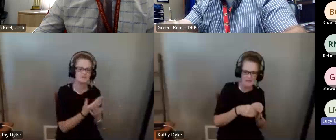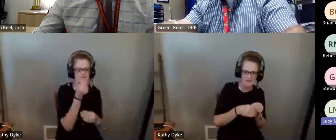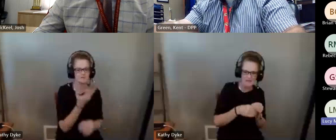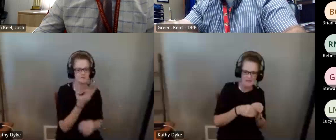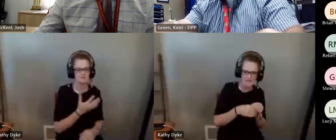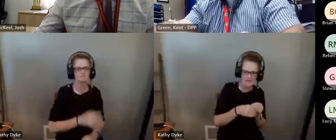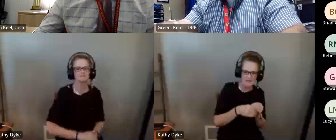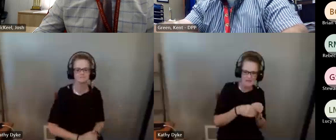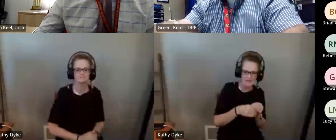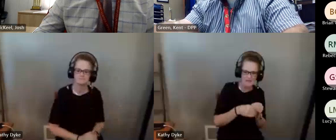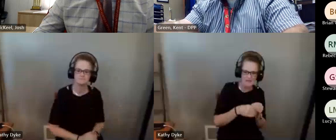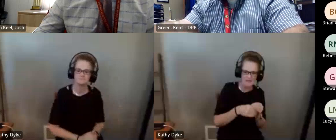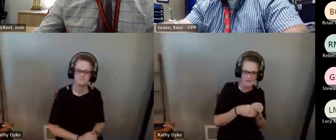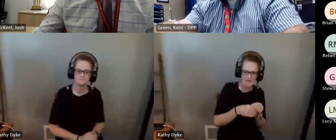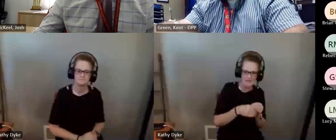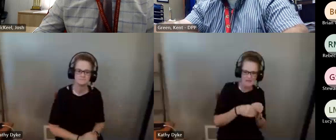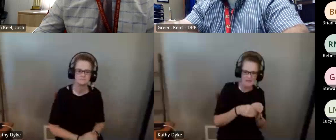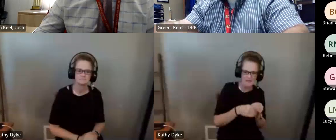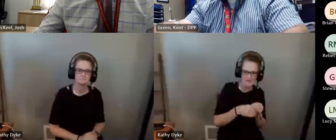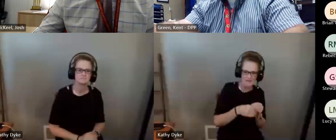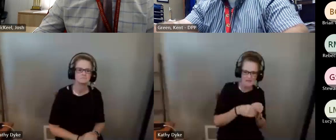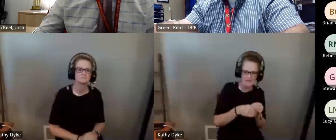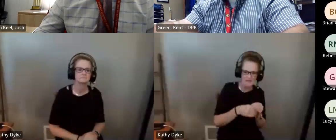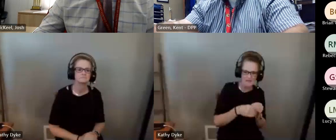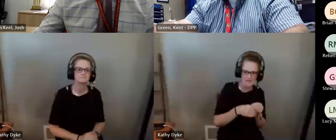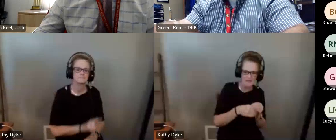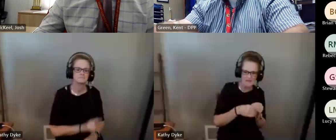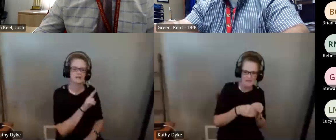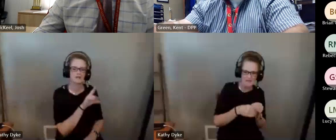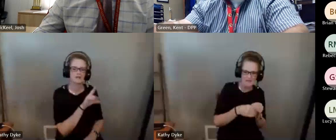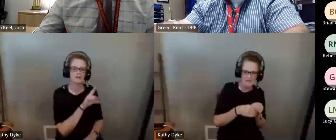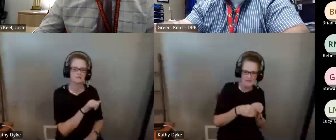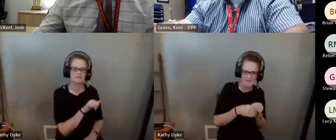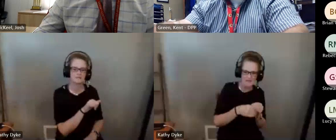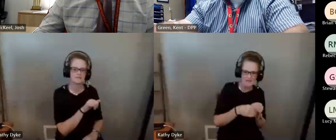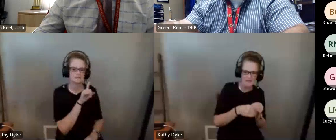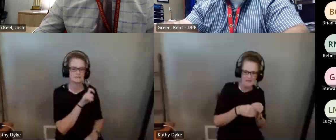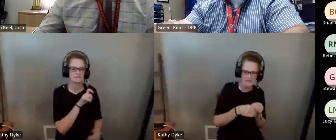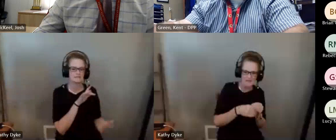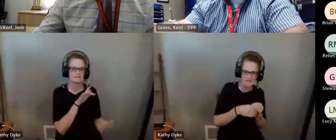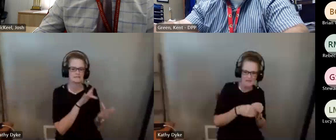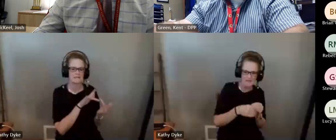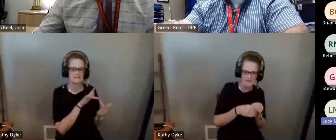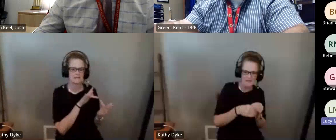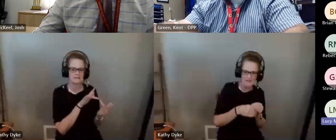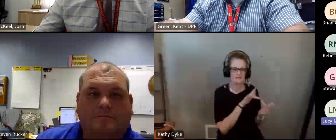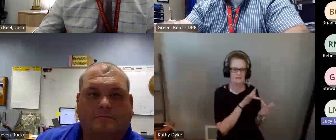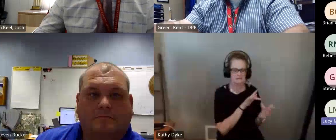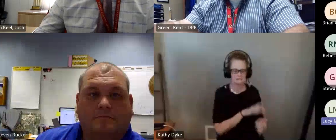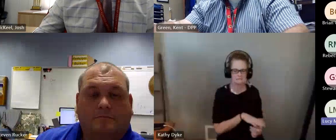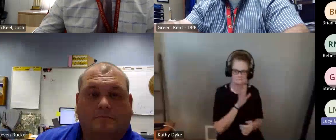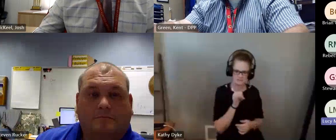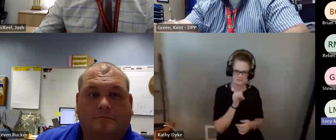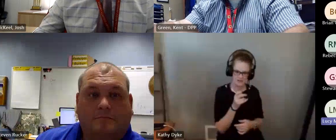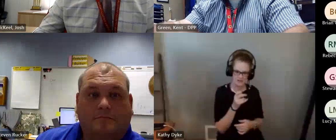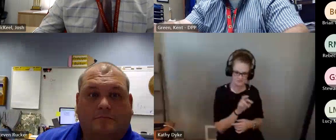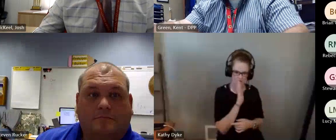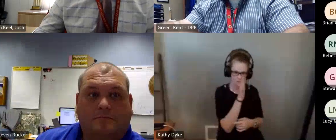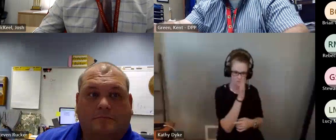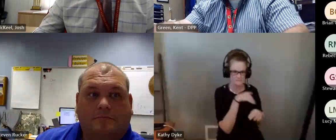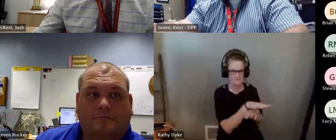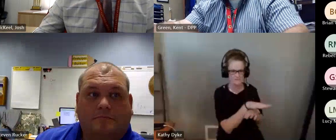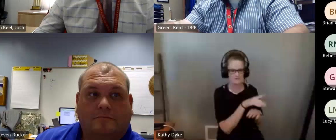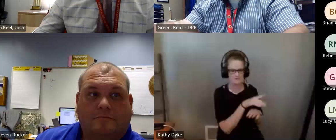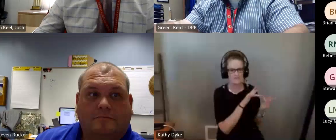information. Okay, Lucy in Rowan County needs the link, so Jennifer will send that to her. Thank you.